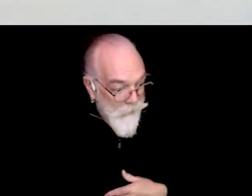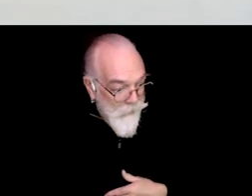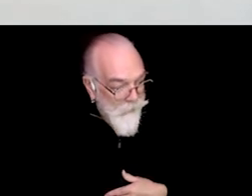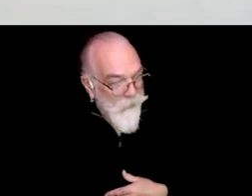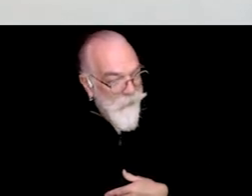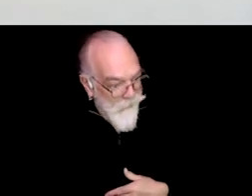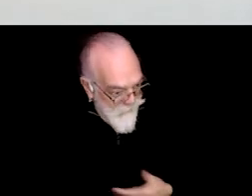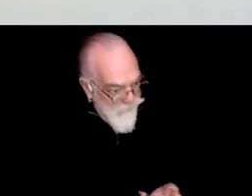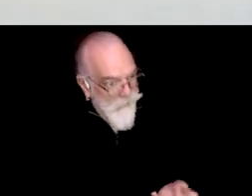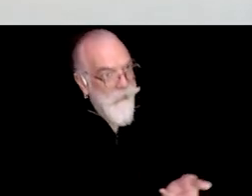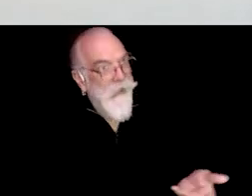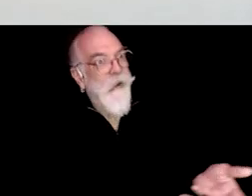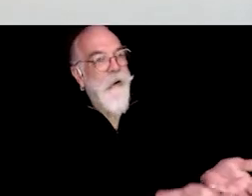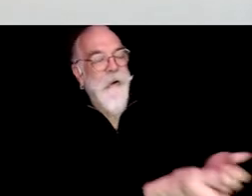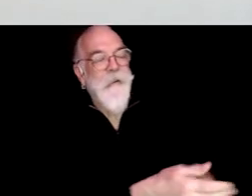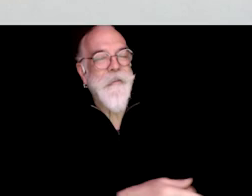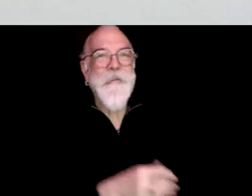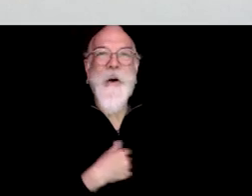I think about how